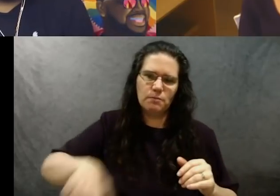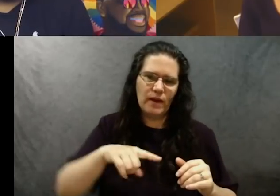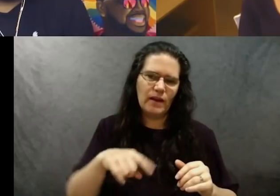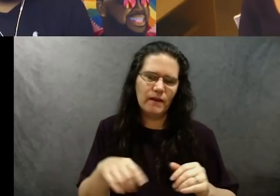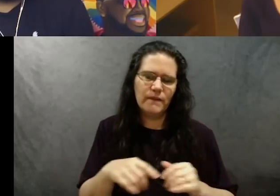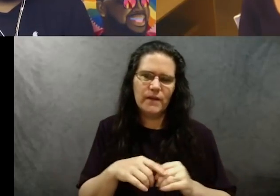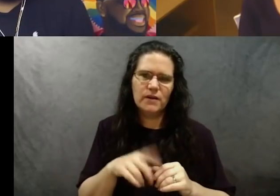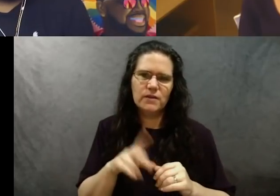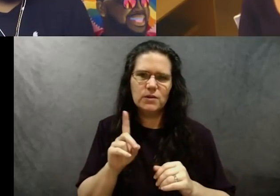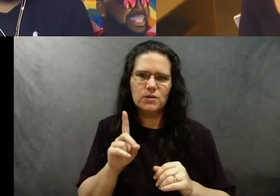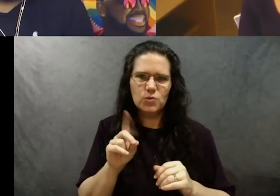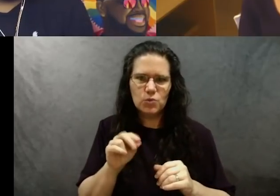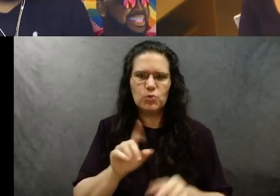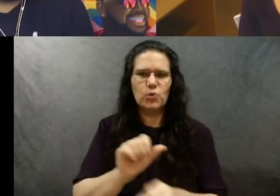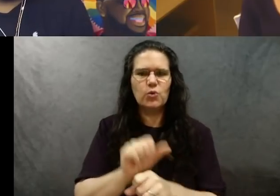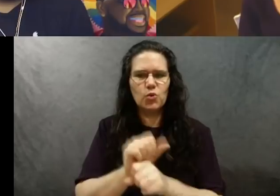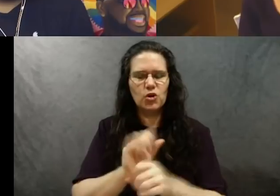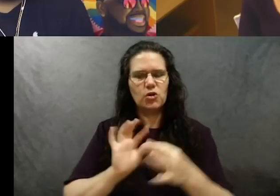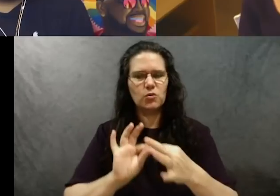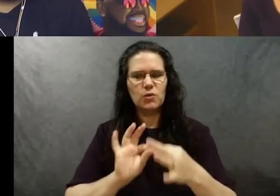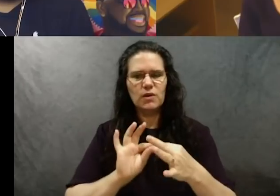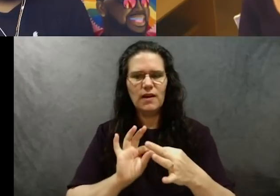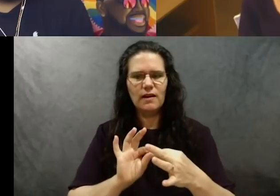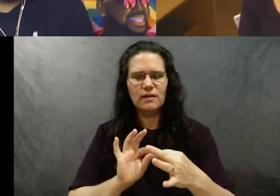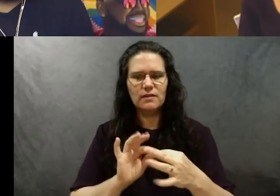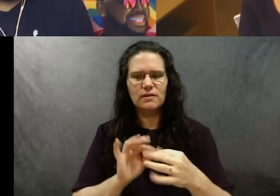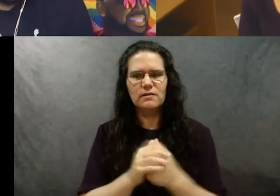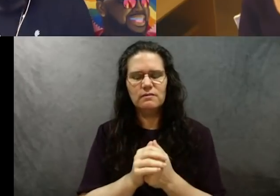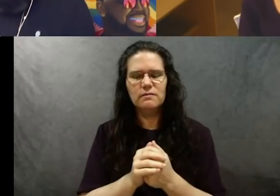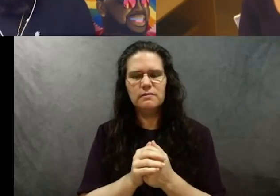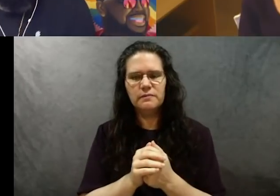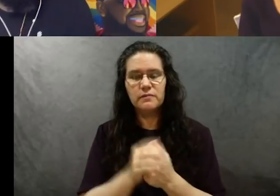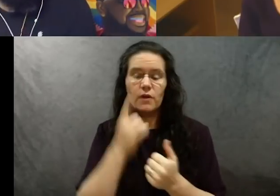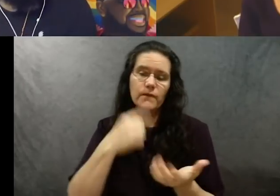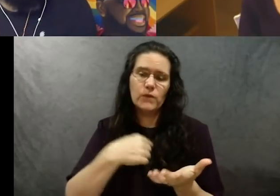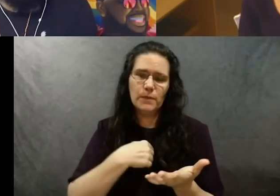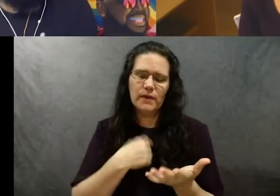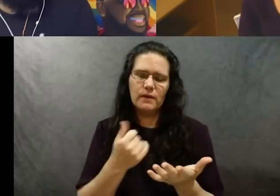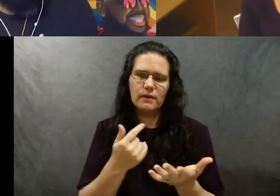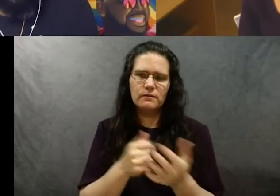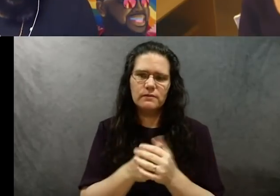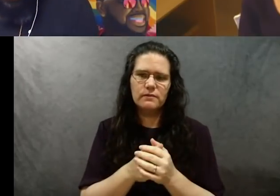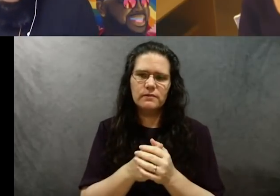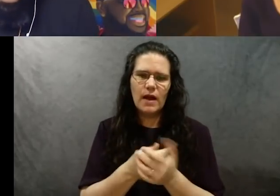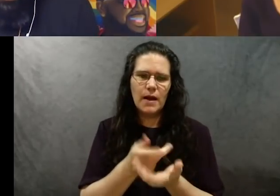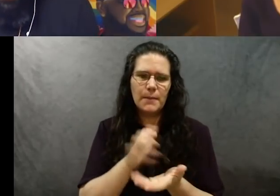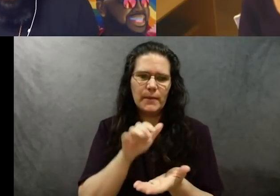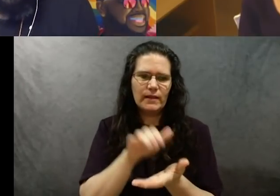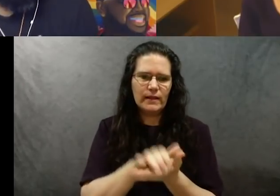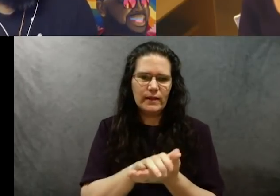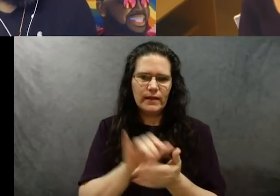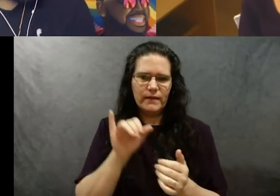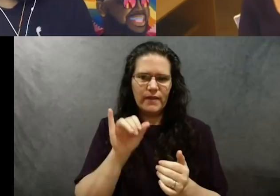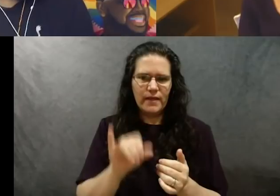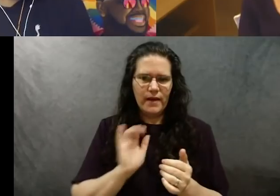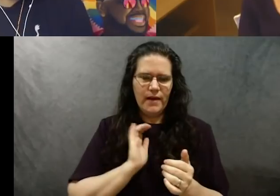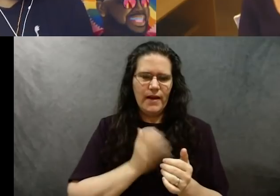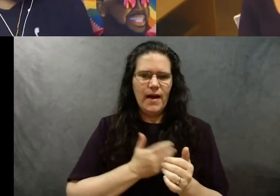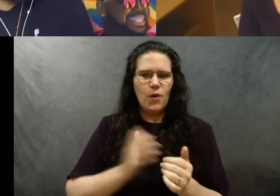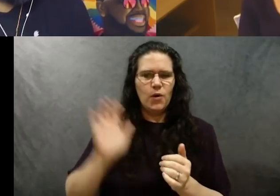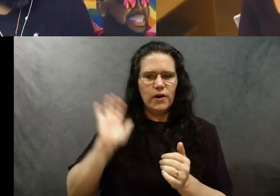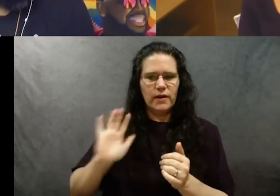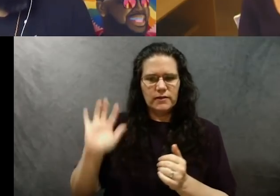to do the work to connect to, you know, as well. For me, I believe that our